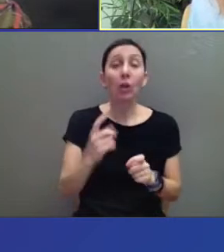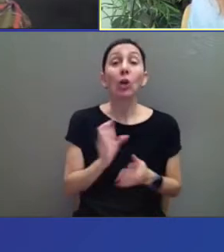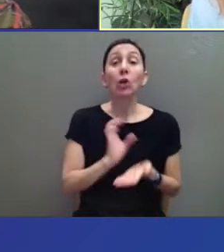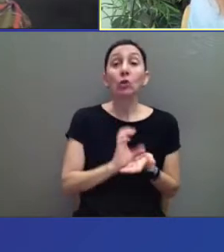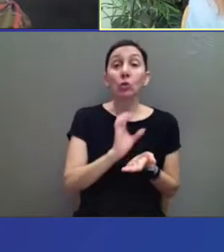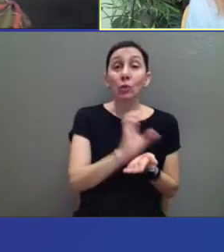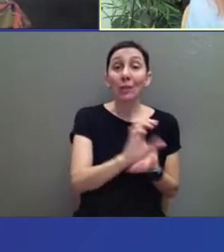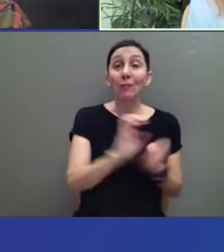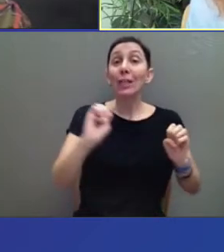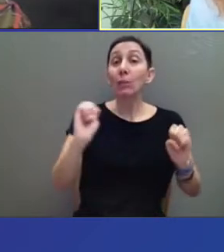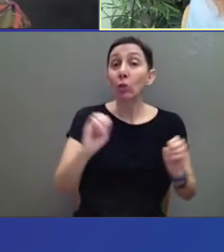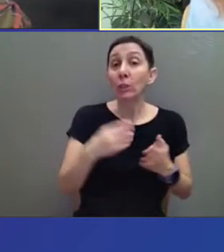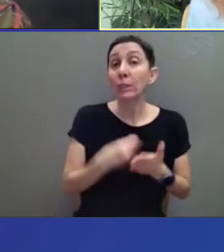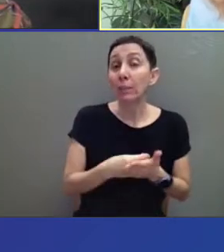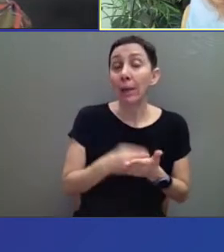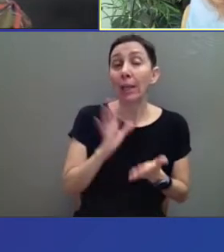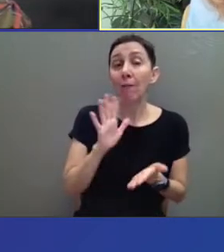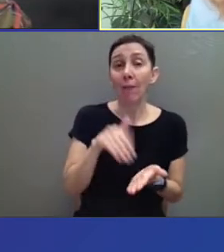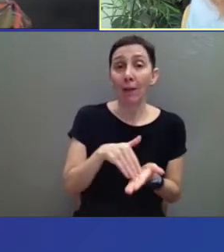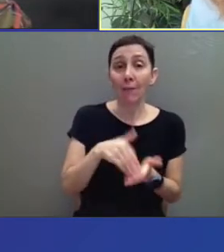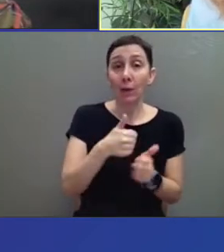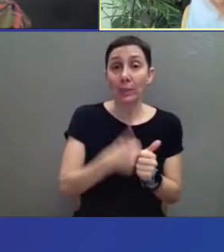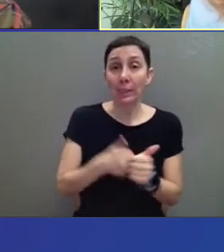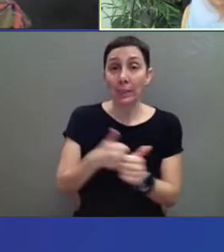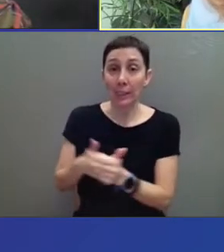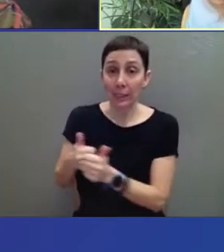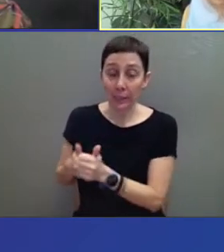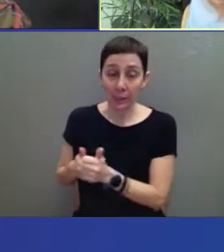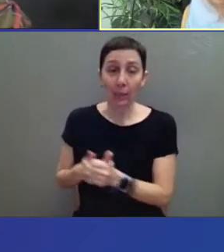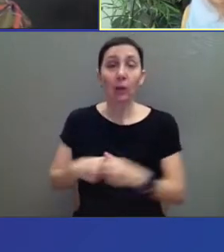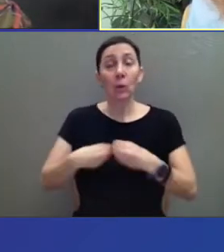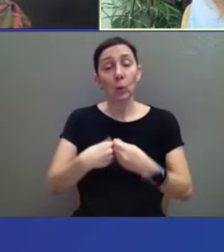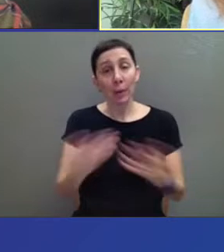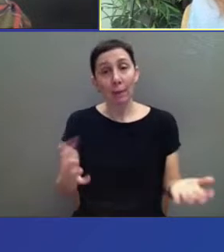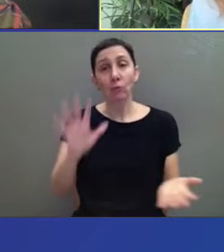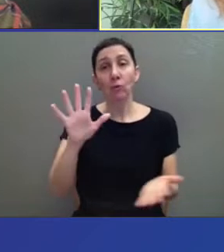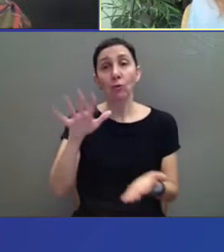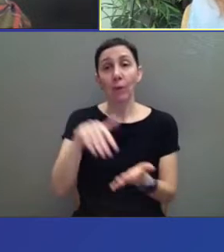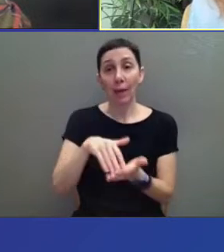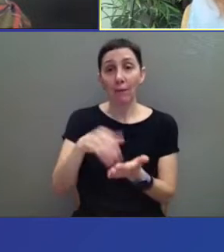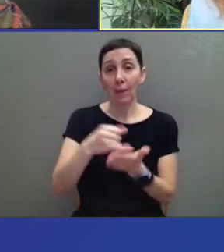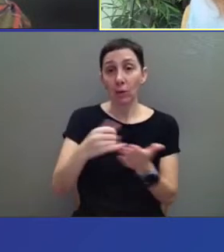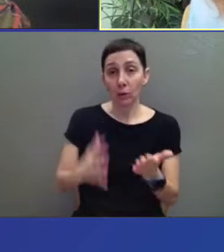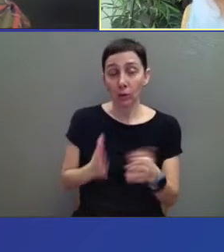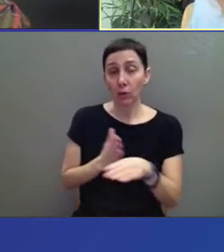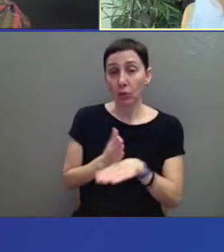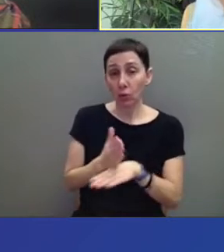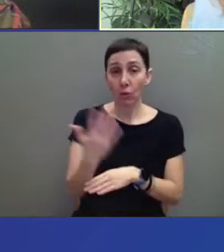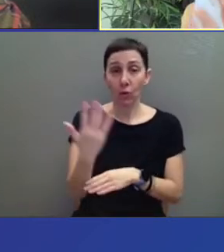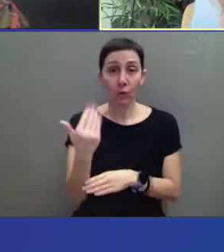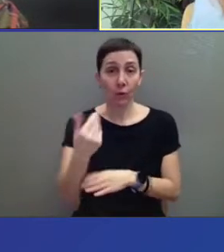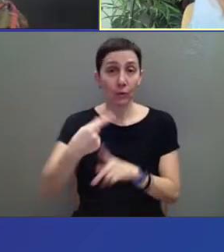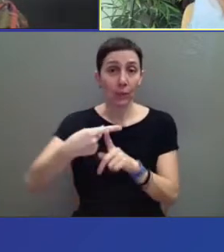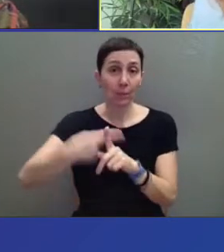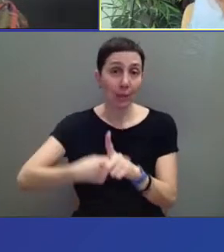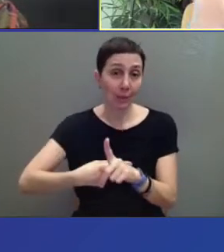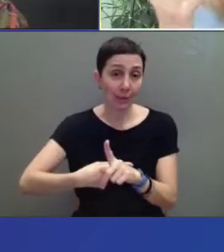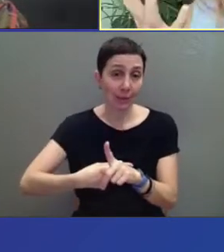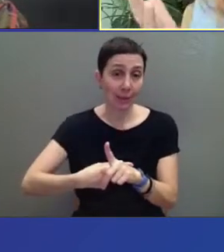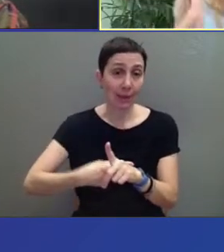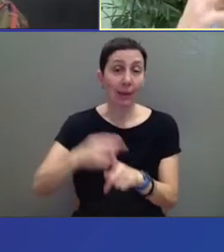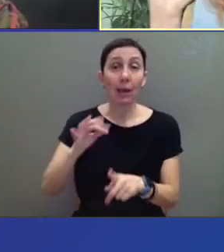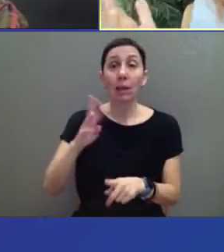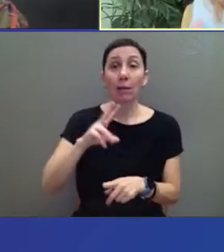$5,000 each, which eventually went to about 5,000 artists over a period of 15 months. And the fund came to